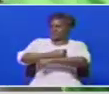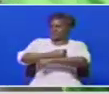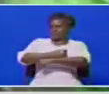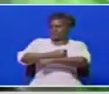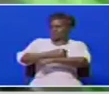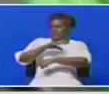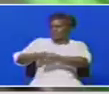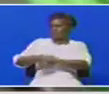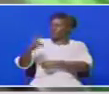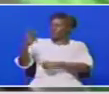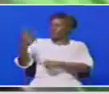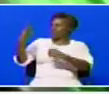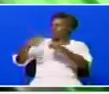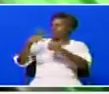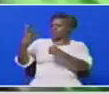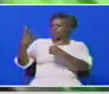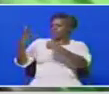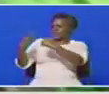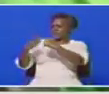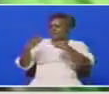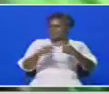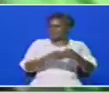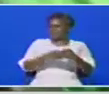I got 284, he got 88.